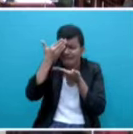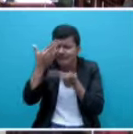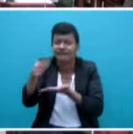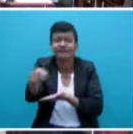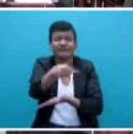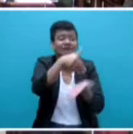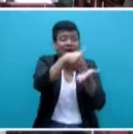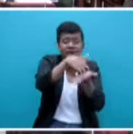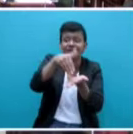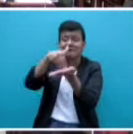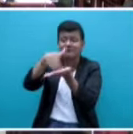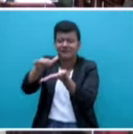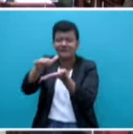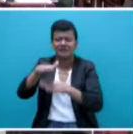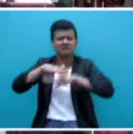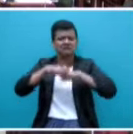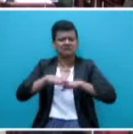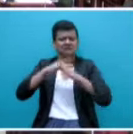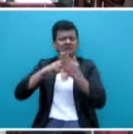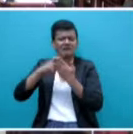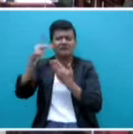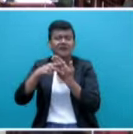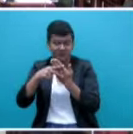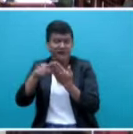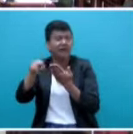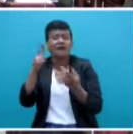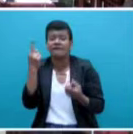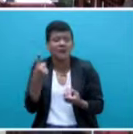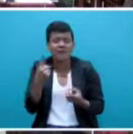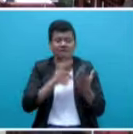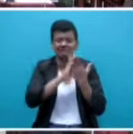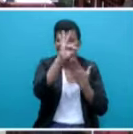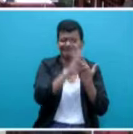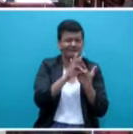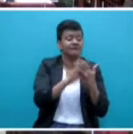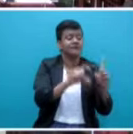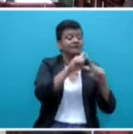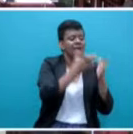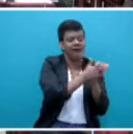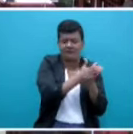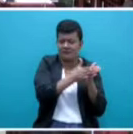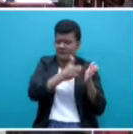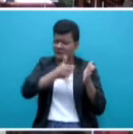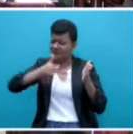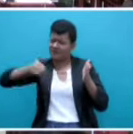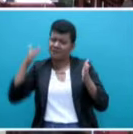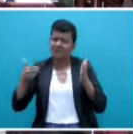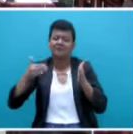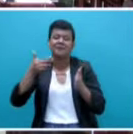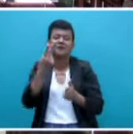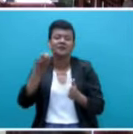period February to December 2020 as previously circulated. Thank you, Mr. Speaker, sir.